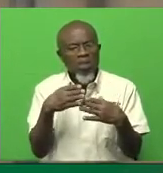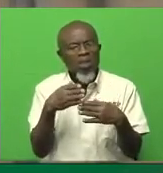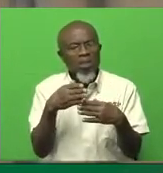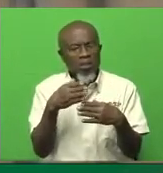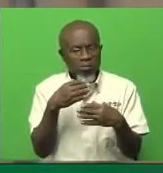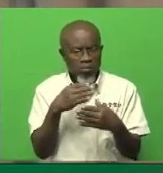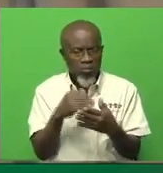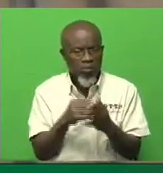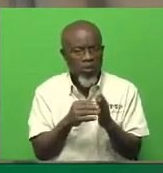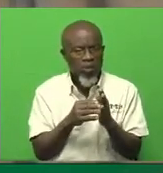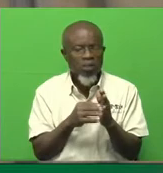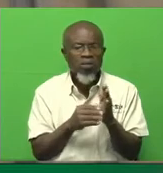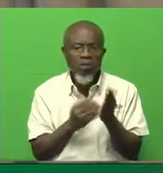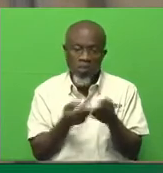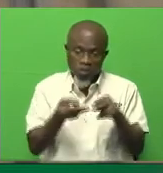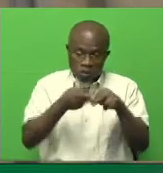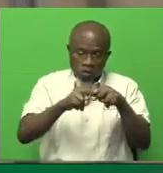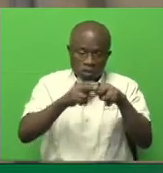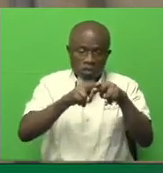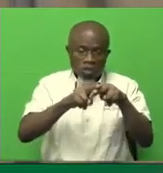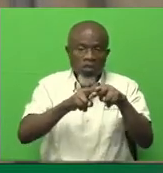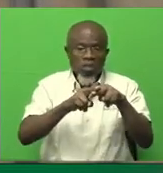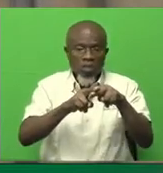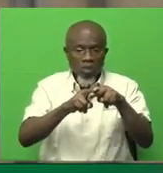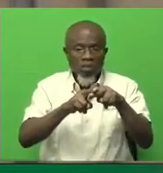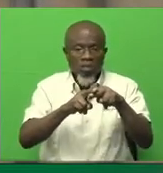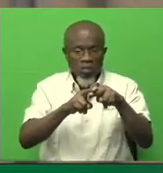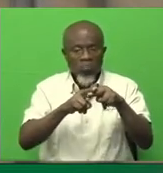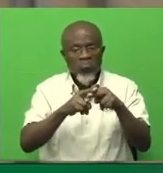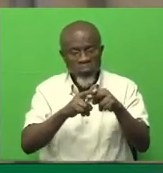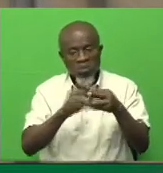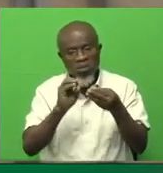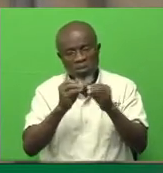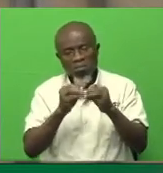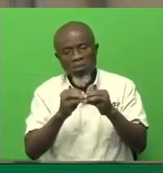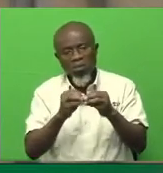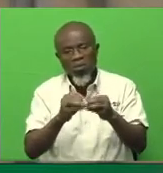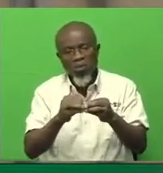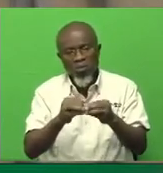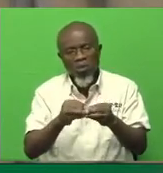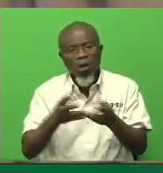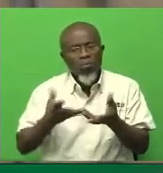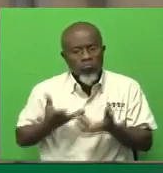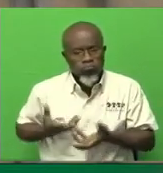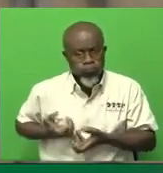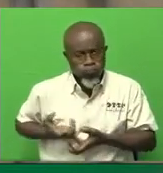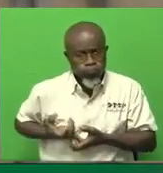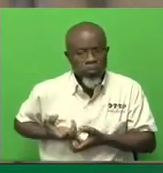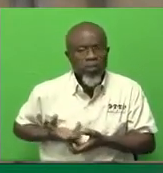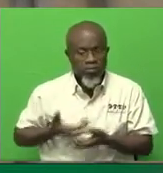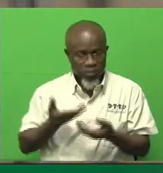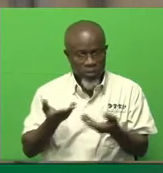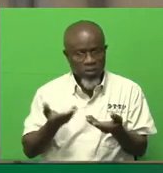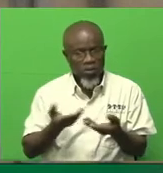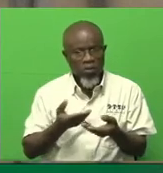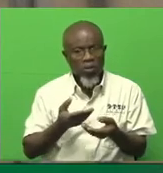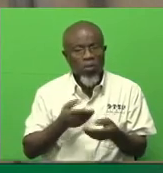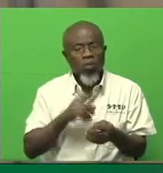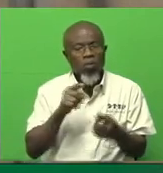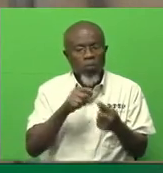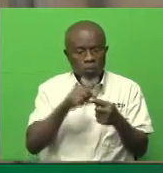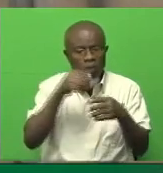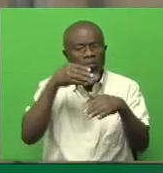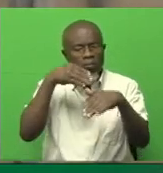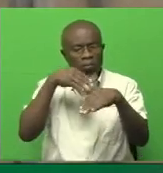breastfeeding in Trinidad and Tobago you want to talk about ncds you want to break the cycle let's get more mother's